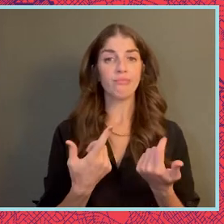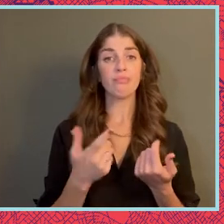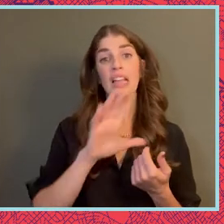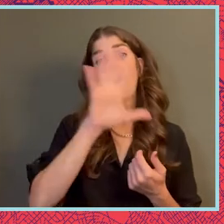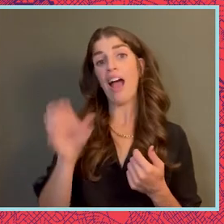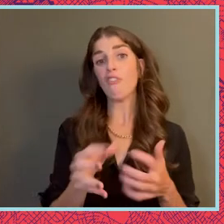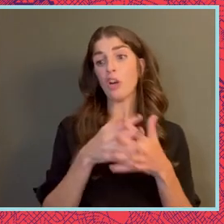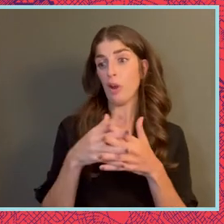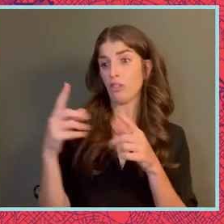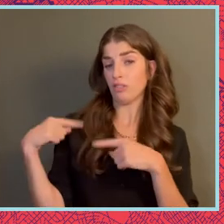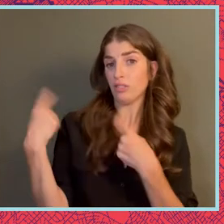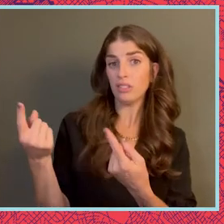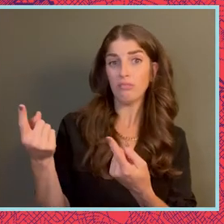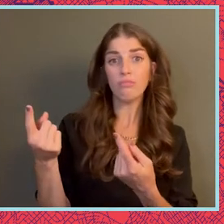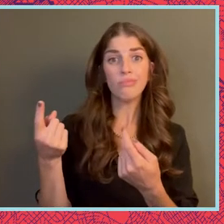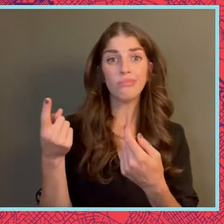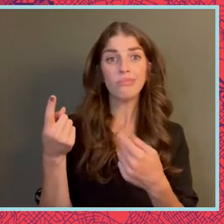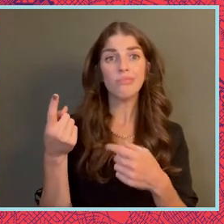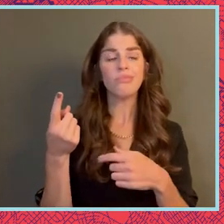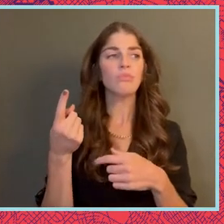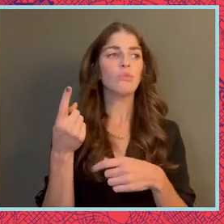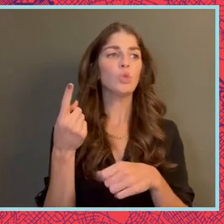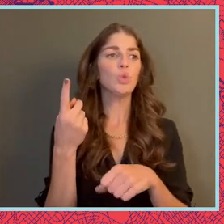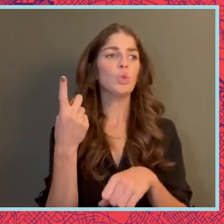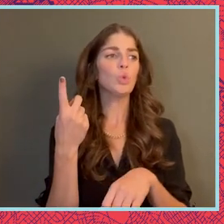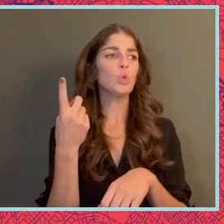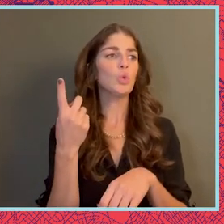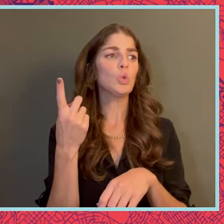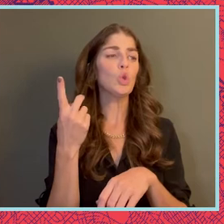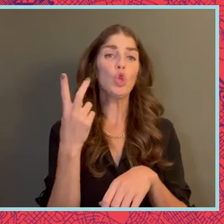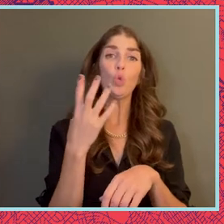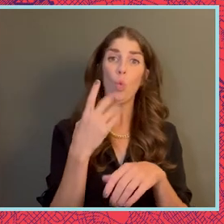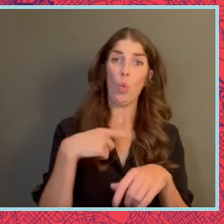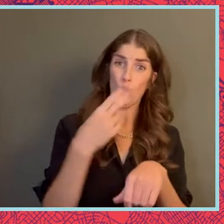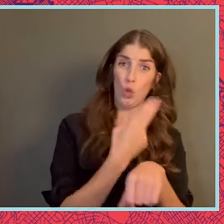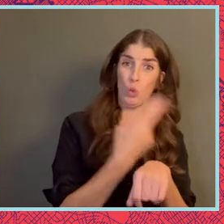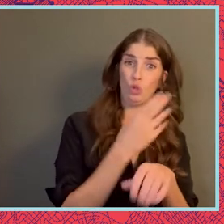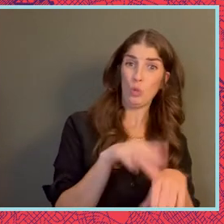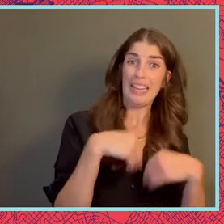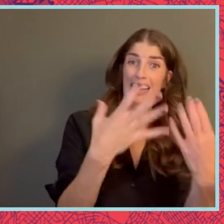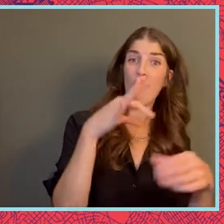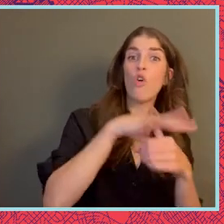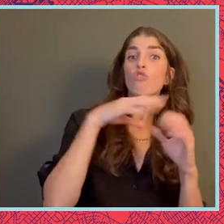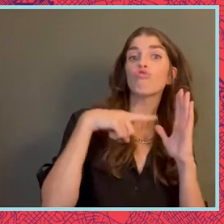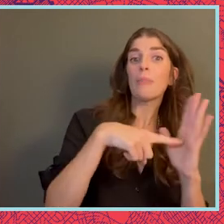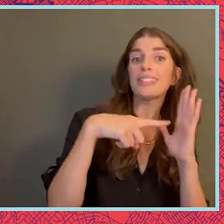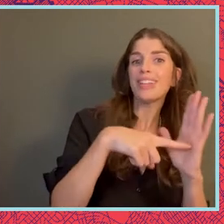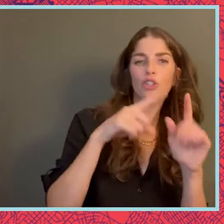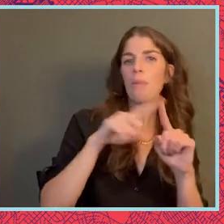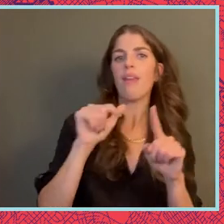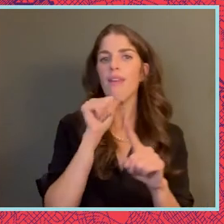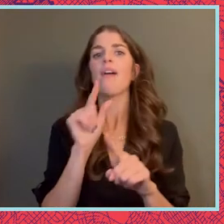African Americans were used to give voting representation, but not receive an actual vote. So the